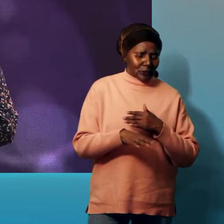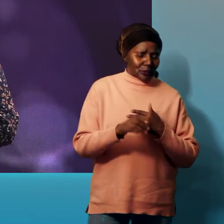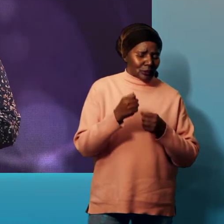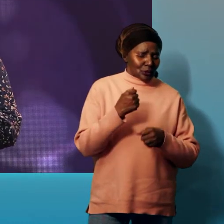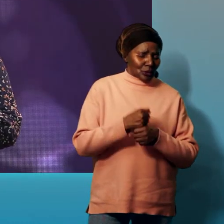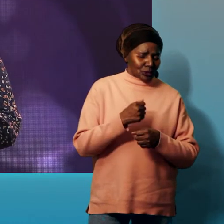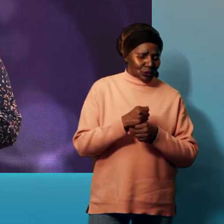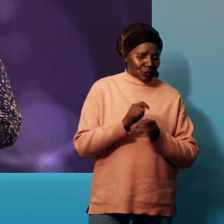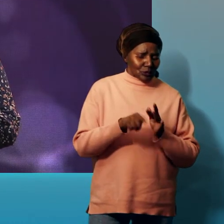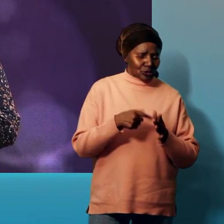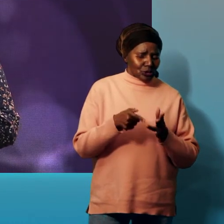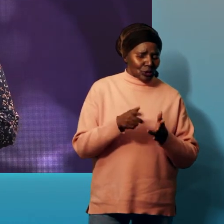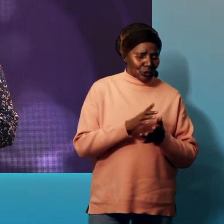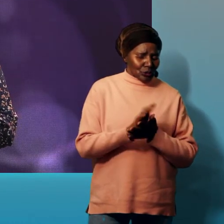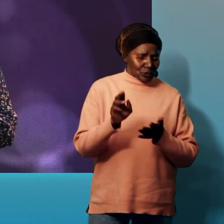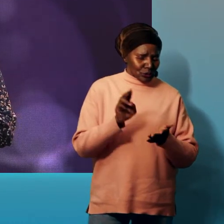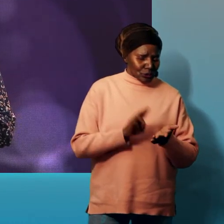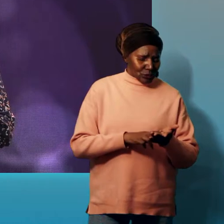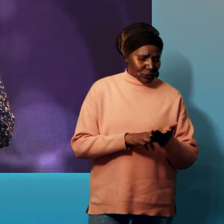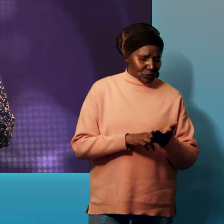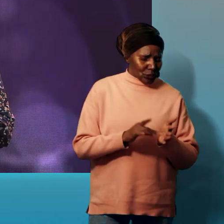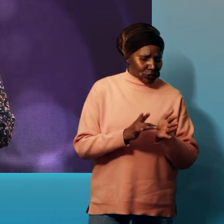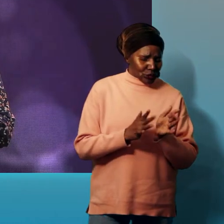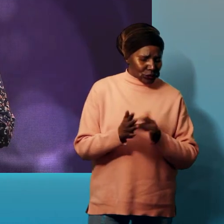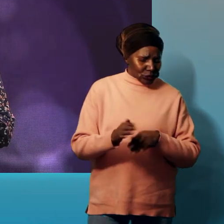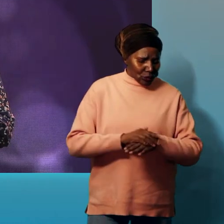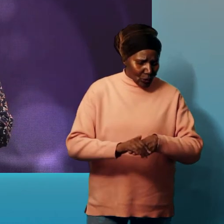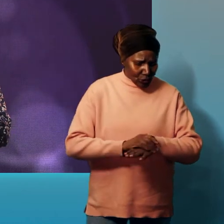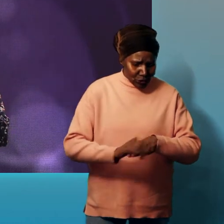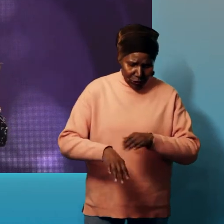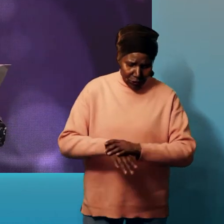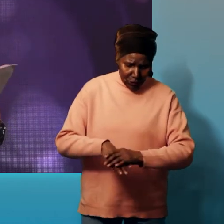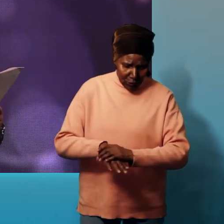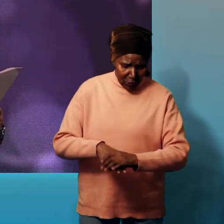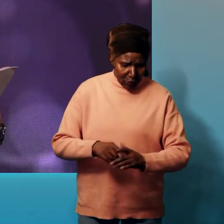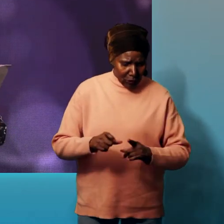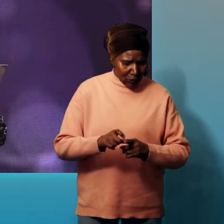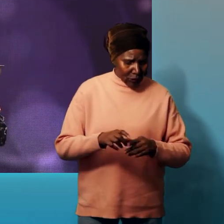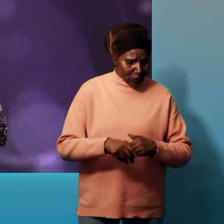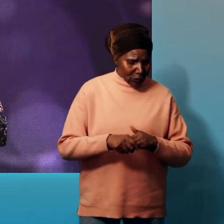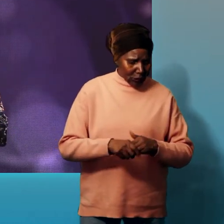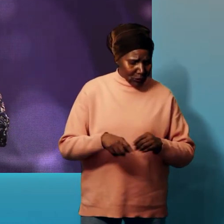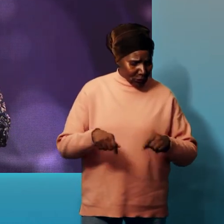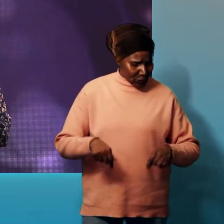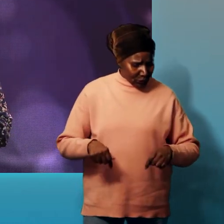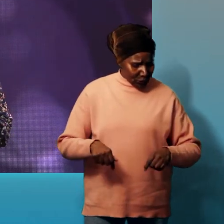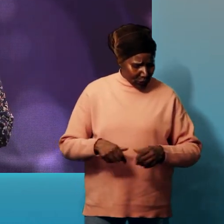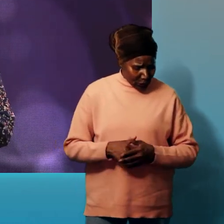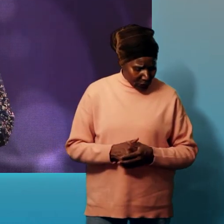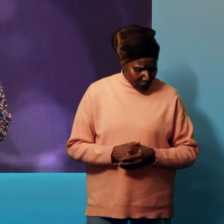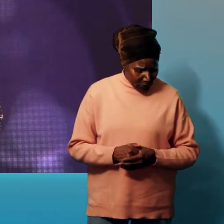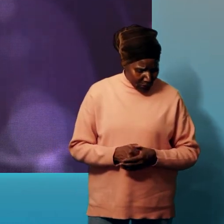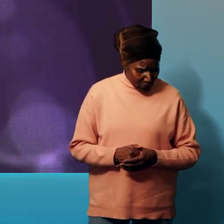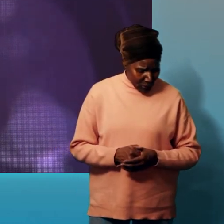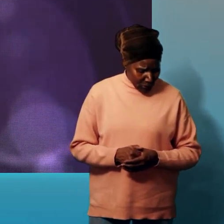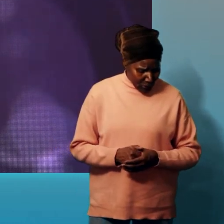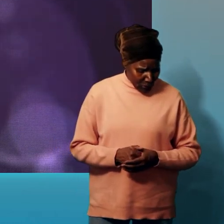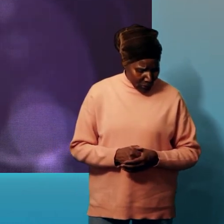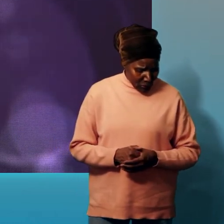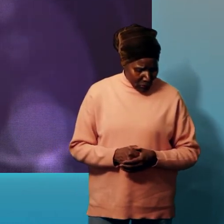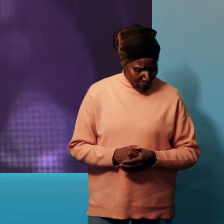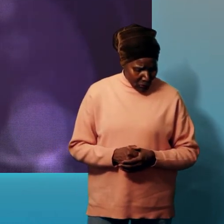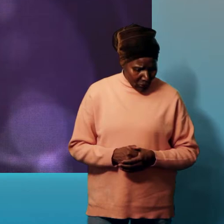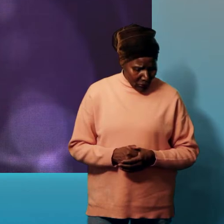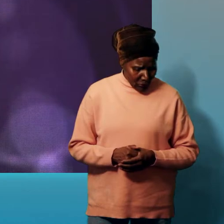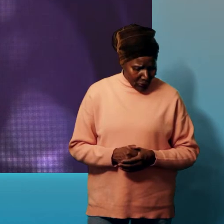the washing of the disciples' feet. How many of you have ever washed another person's feet in here? A Christian brother or